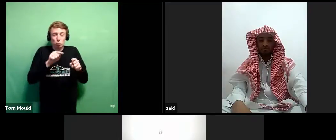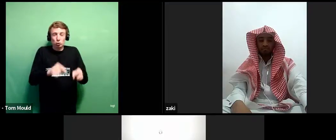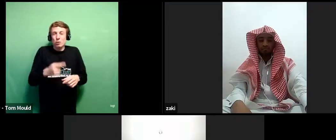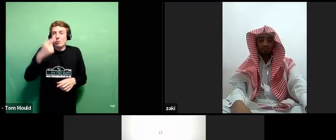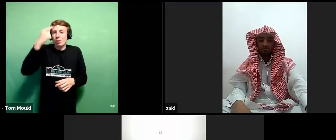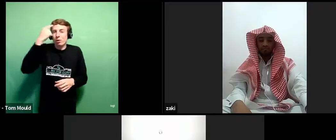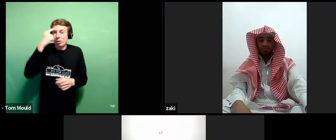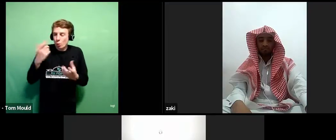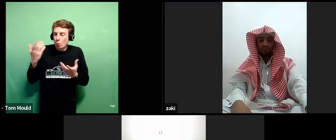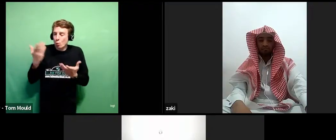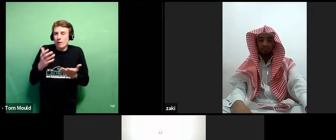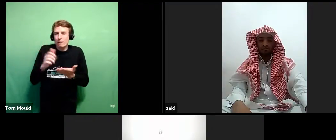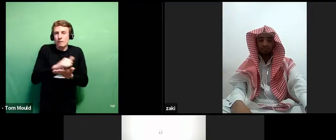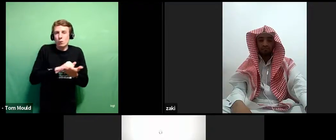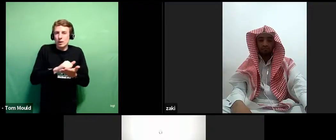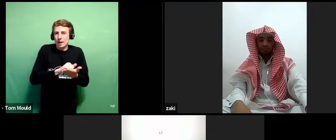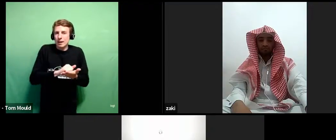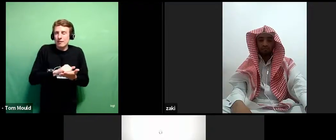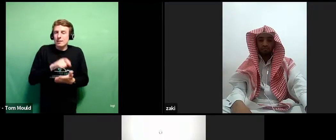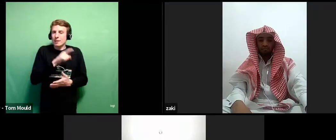are to the fire.